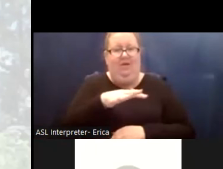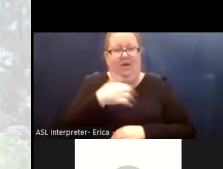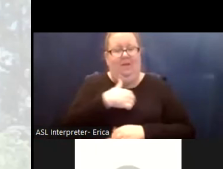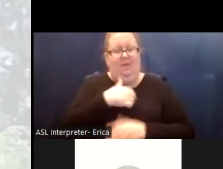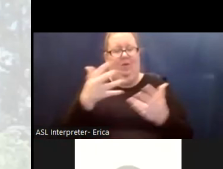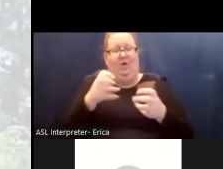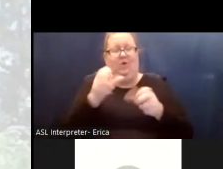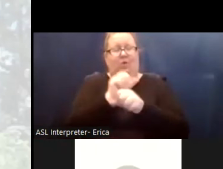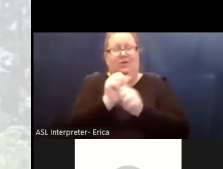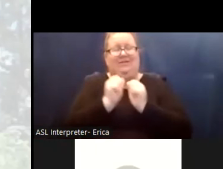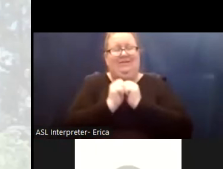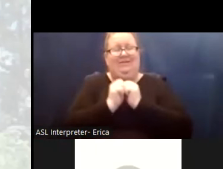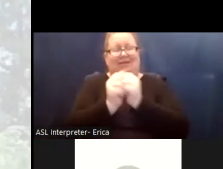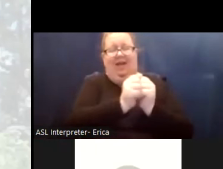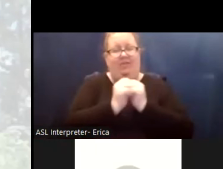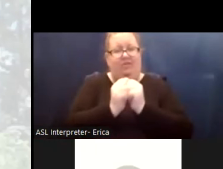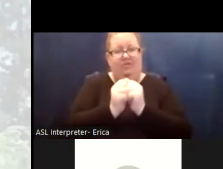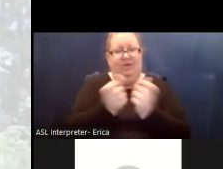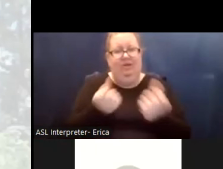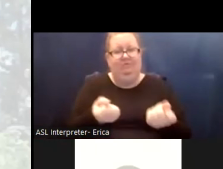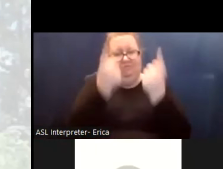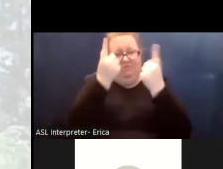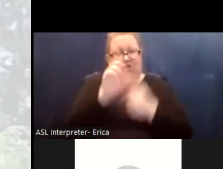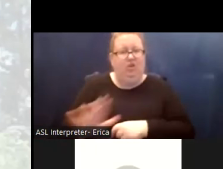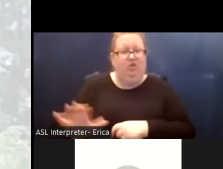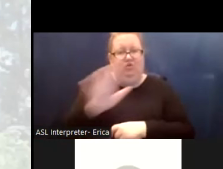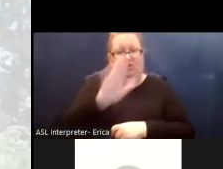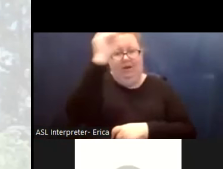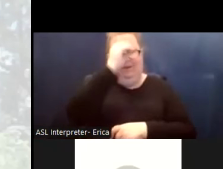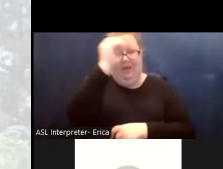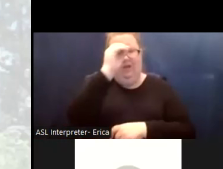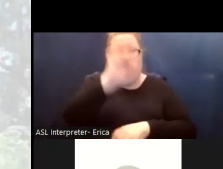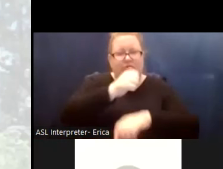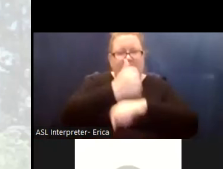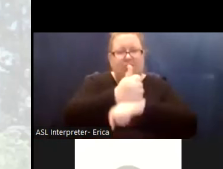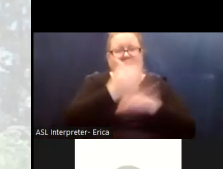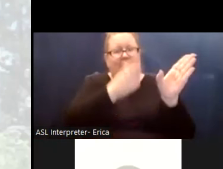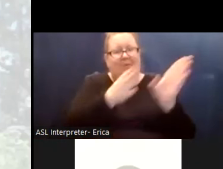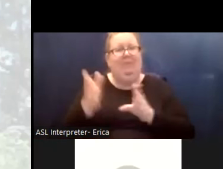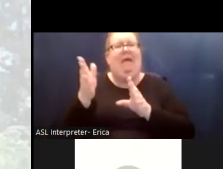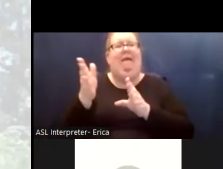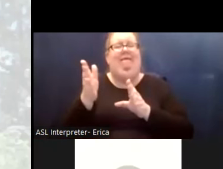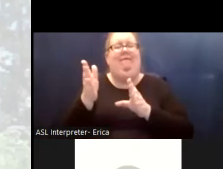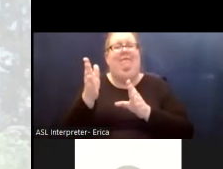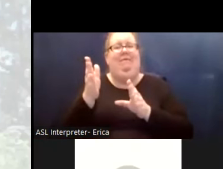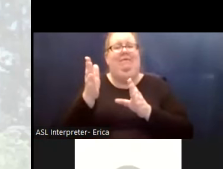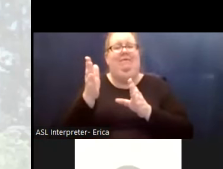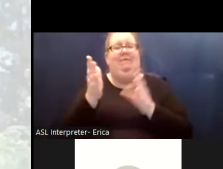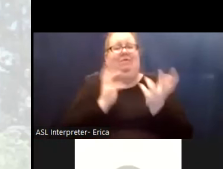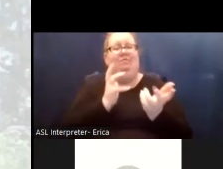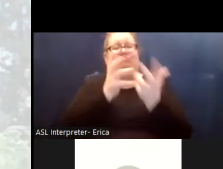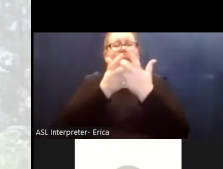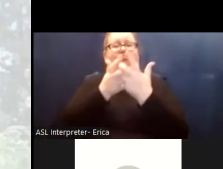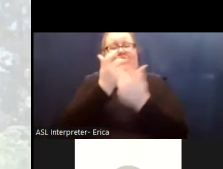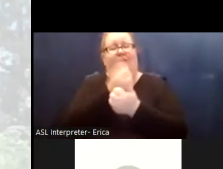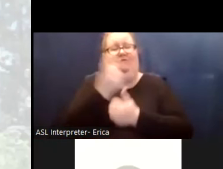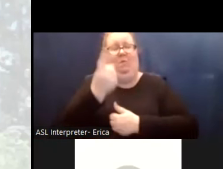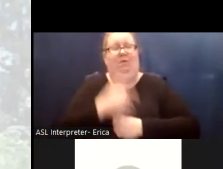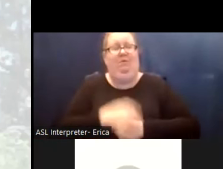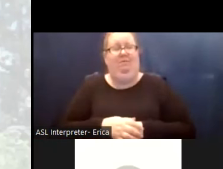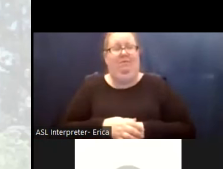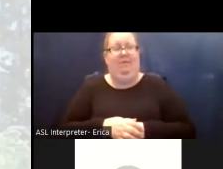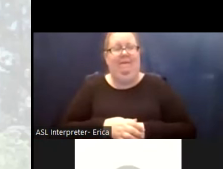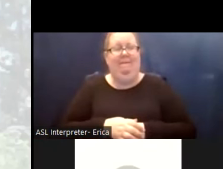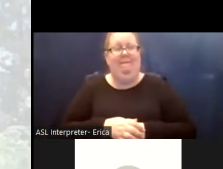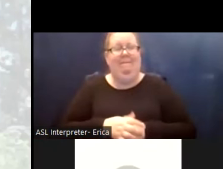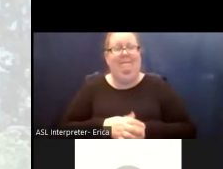hear from what you have to say to really craft a plan that's going to work for everyone. And again,